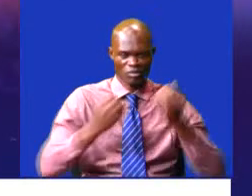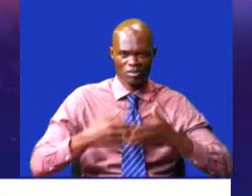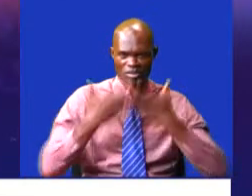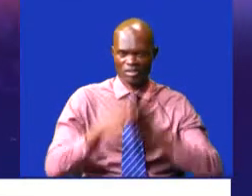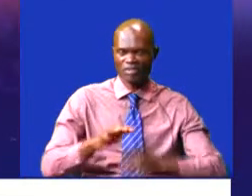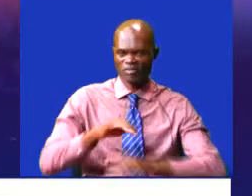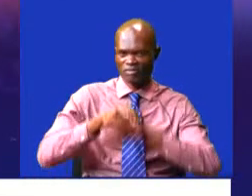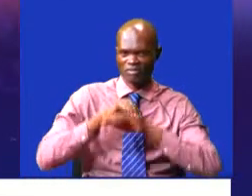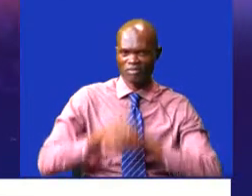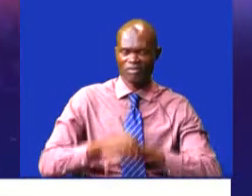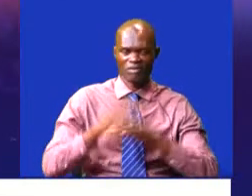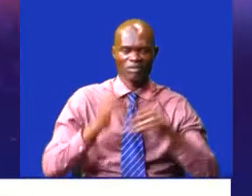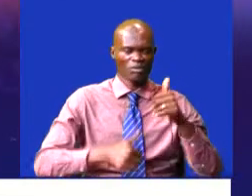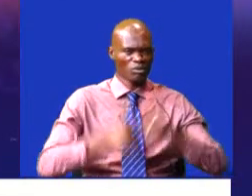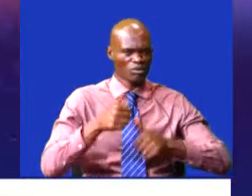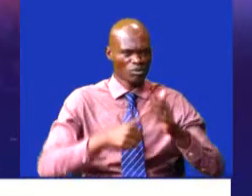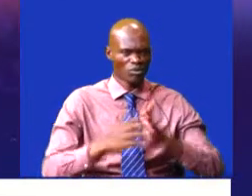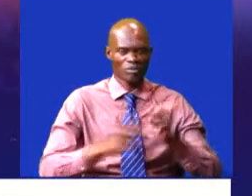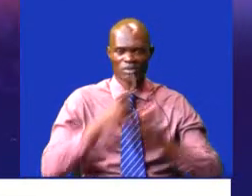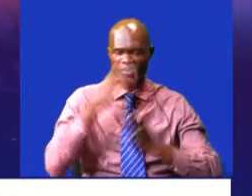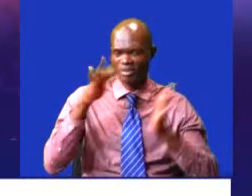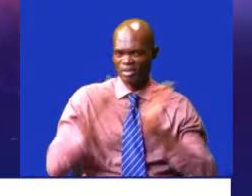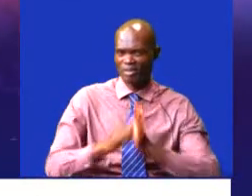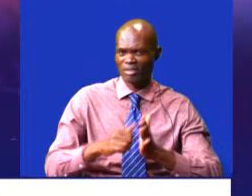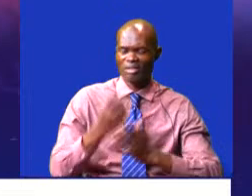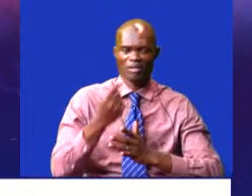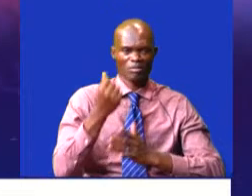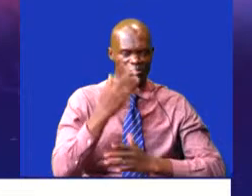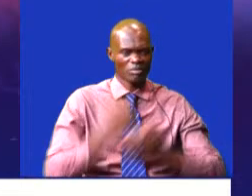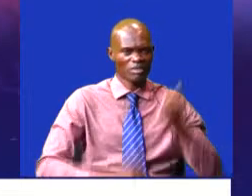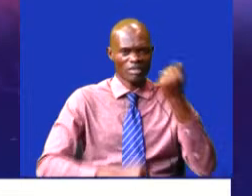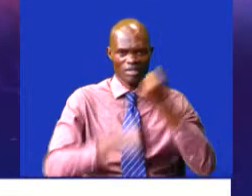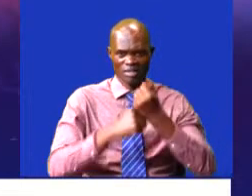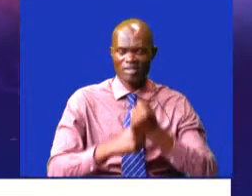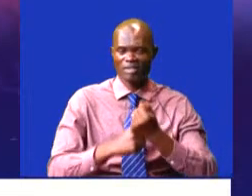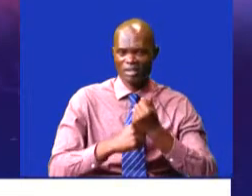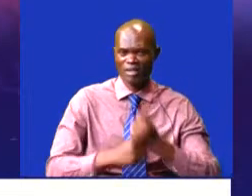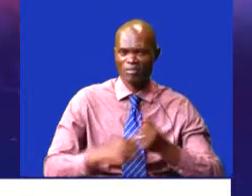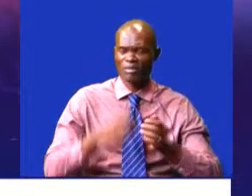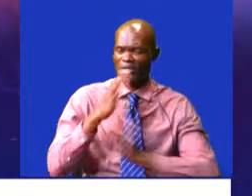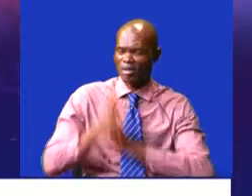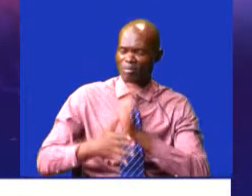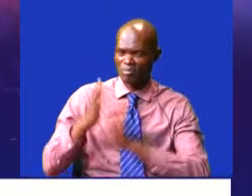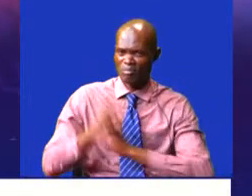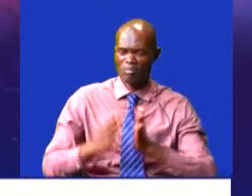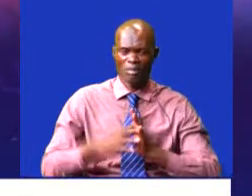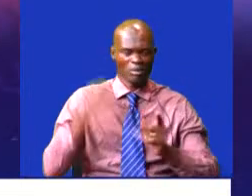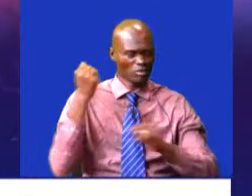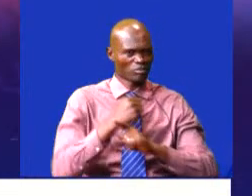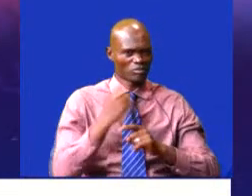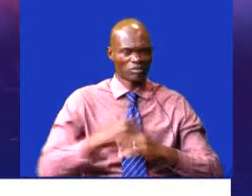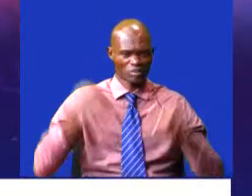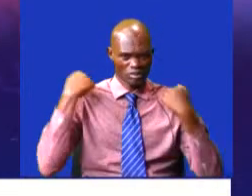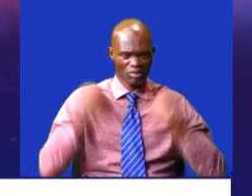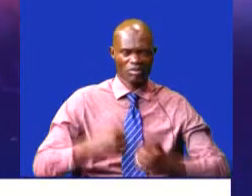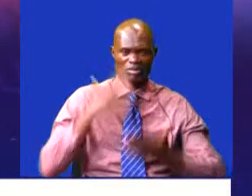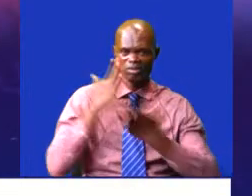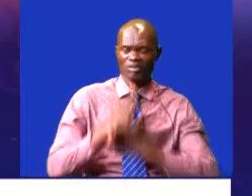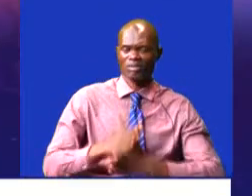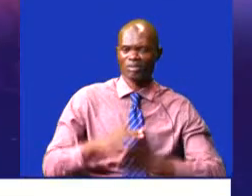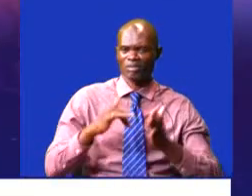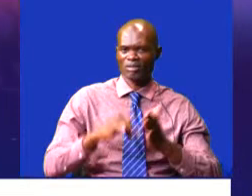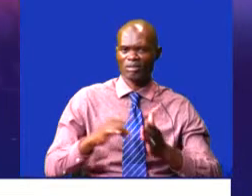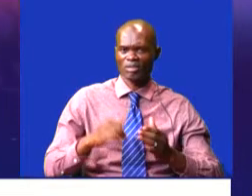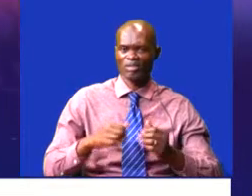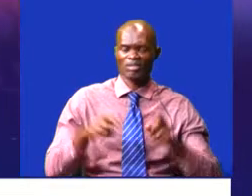magpinje ingereza mabende no yango. Ni omenda makamago biro konyo riuroge goeko ekedo neratiro magoganda mano kutingu kedo kod